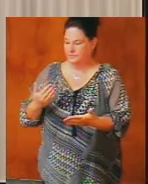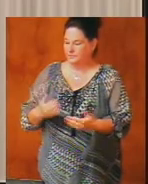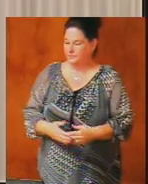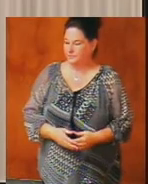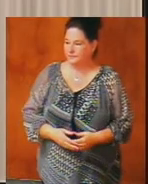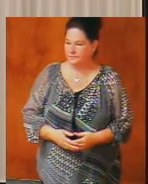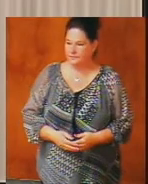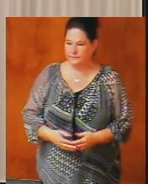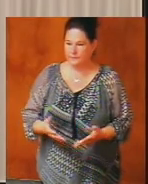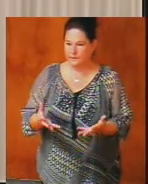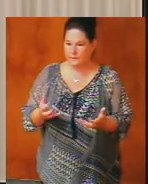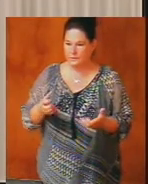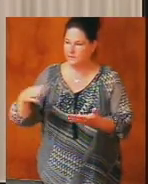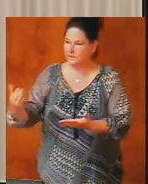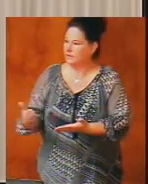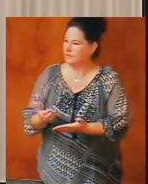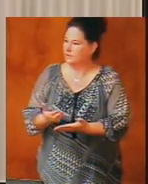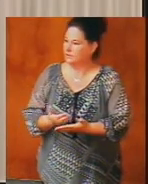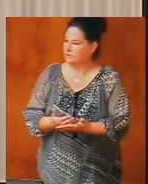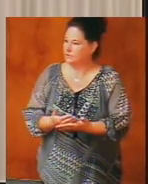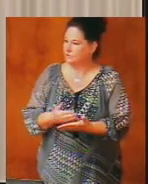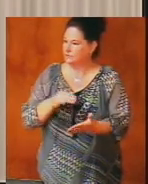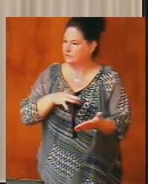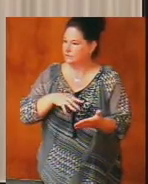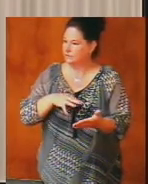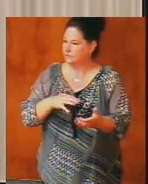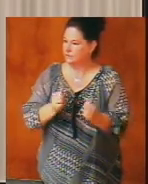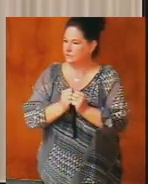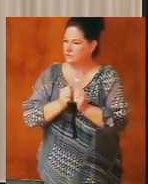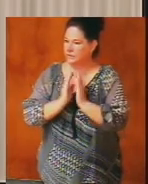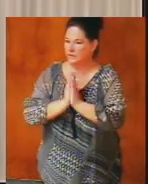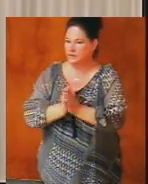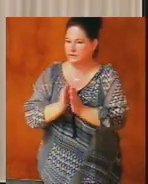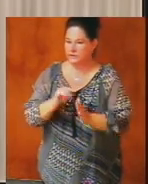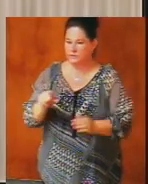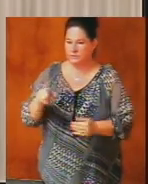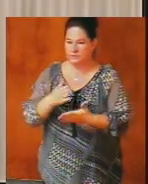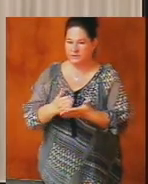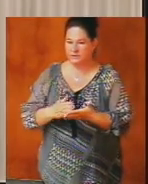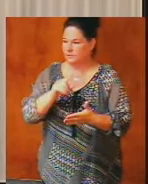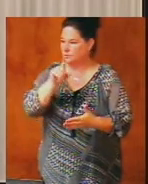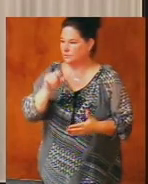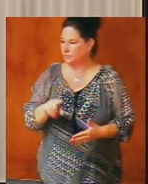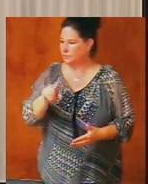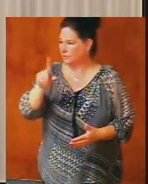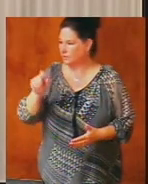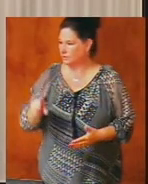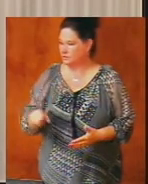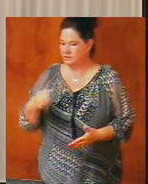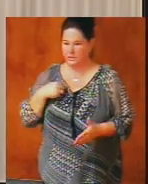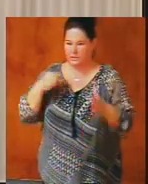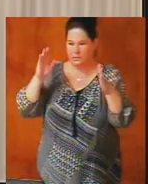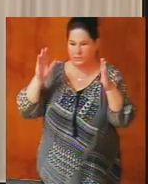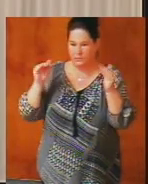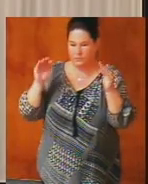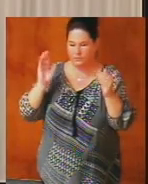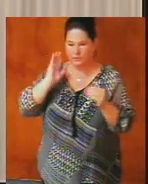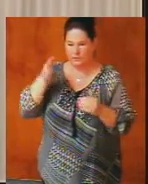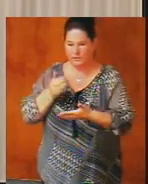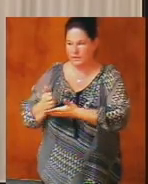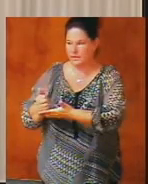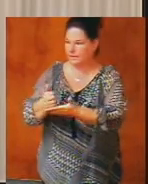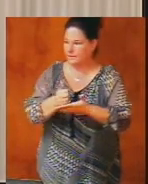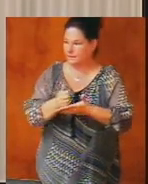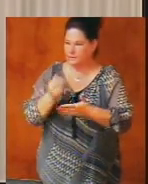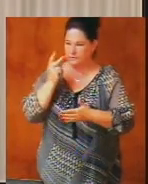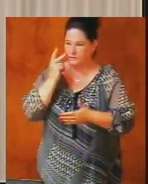I want to introduce this study by asking you some questions that I hope will help you